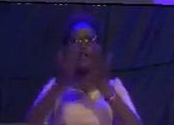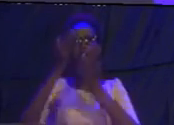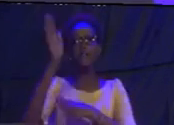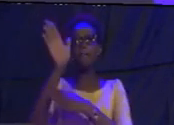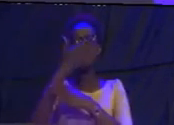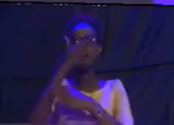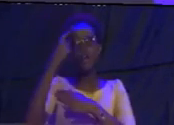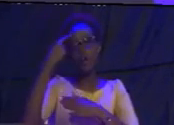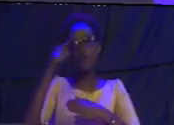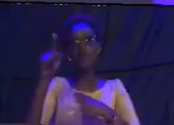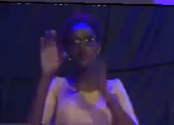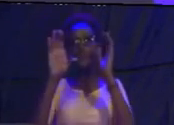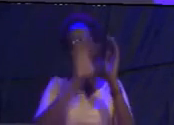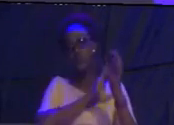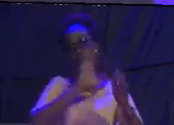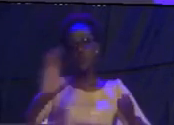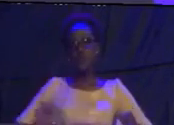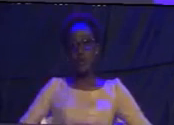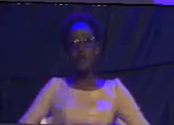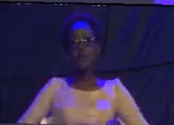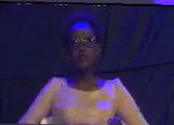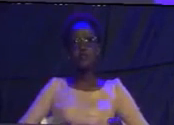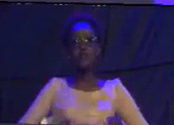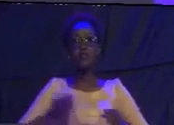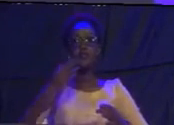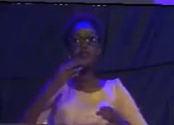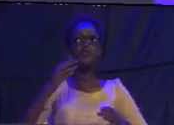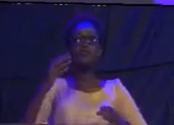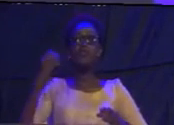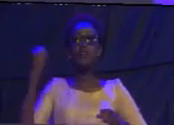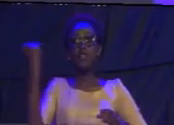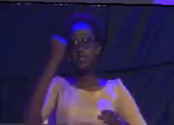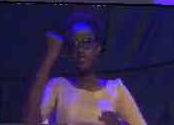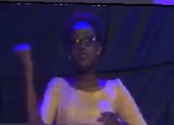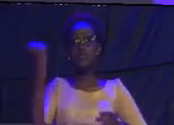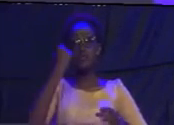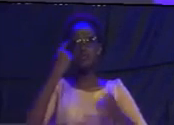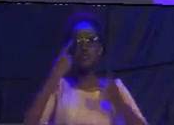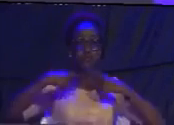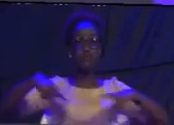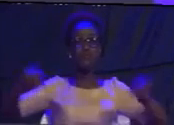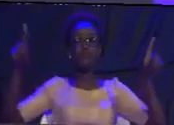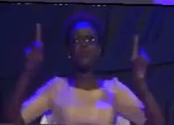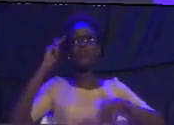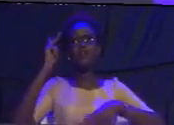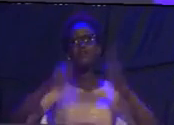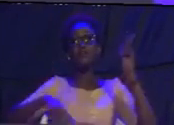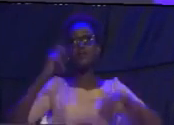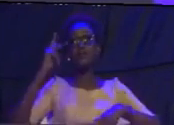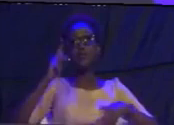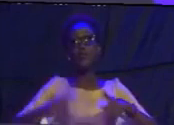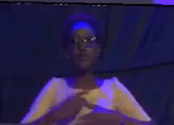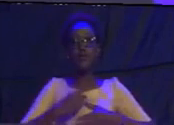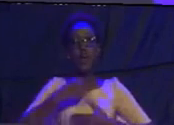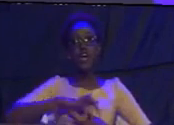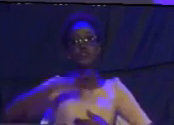of Christ who gives life. Ivuga ubutumwa rizamamara. The gospel is going to be proclaimed, and the souls